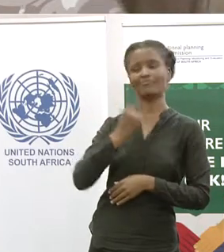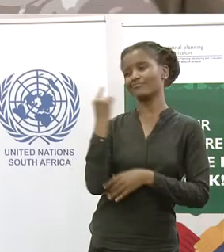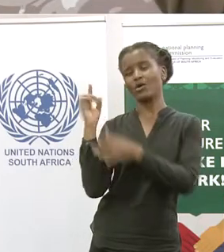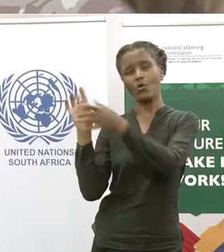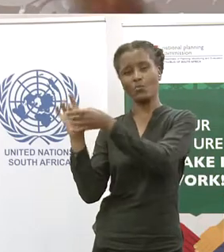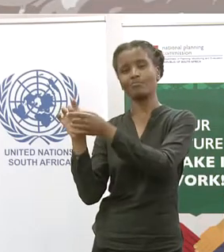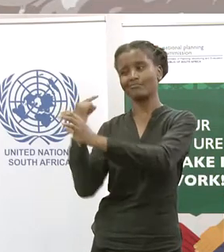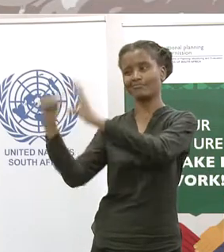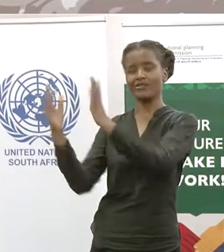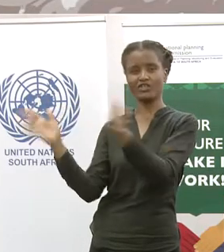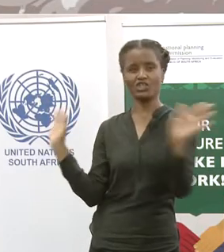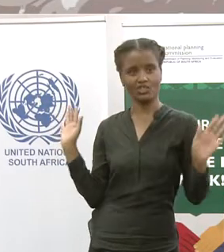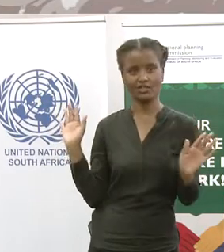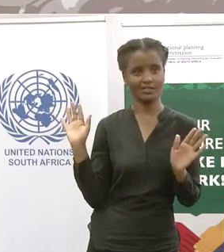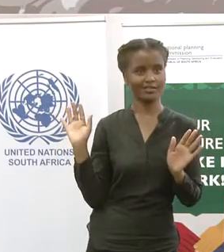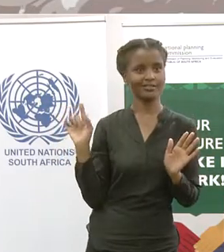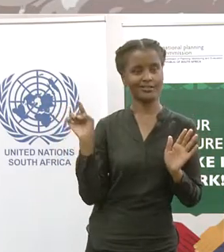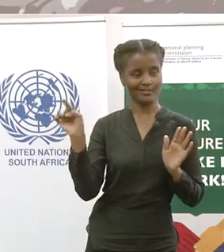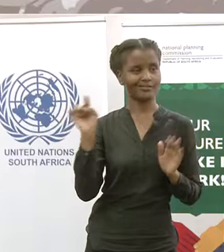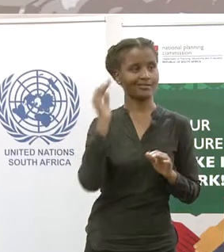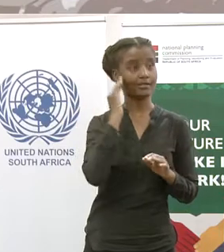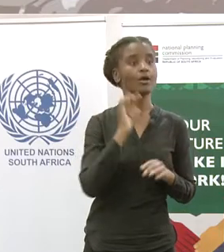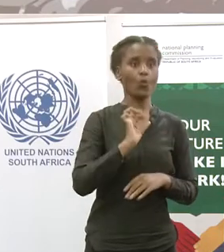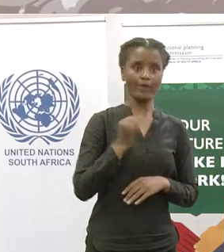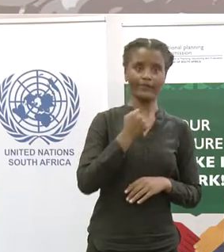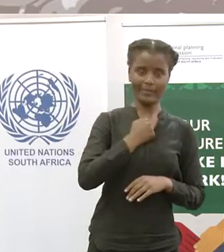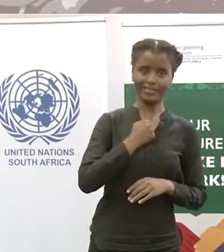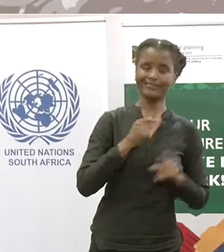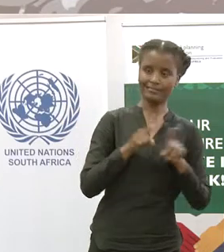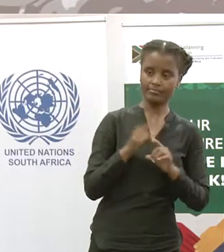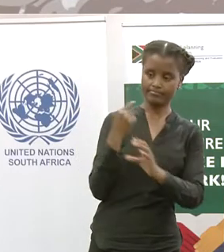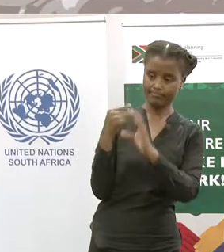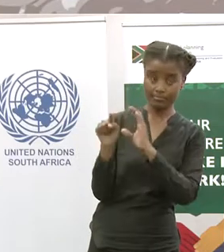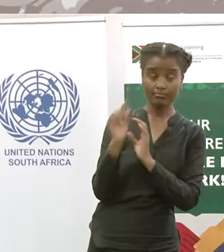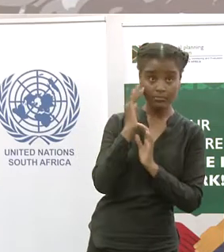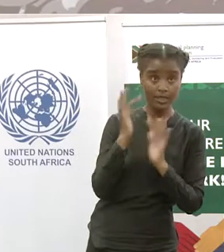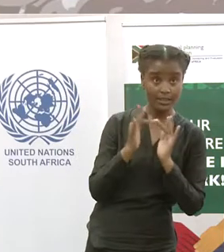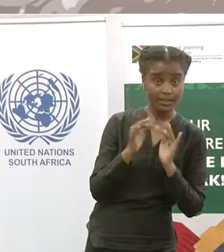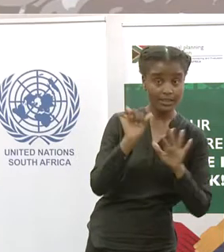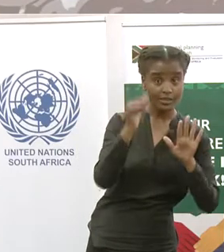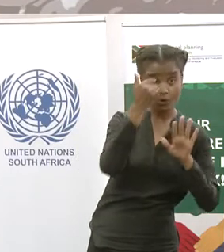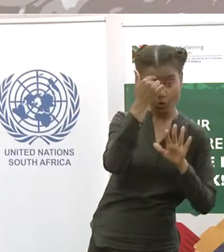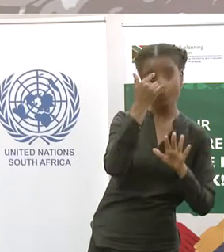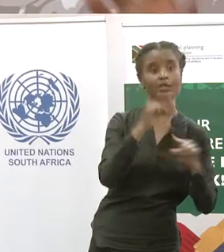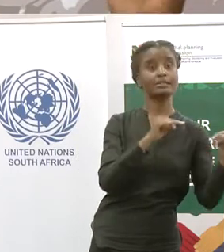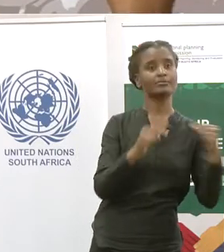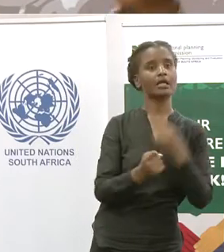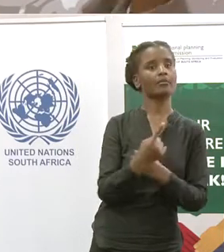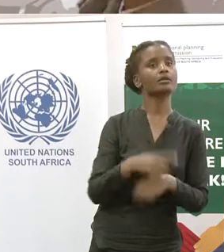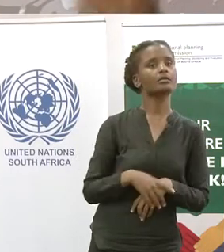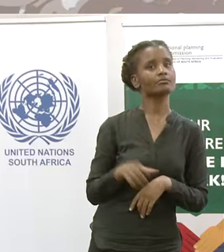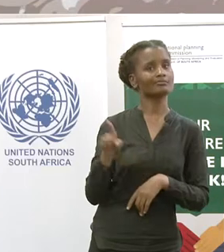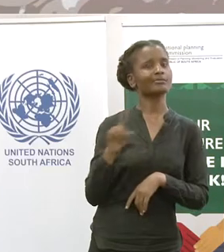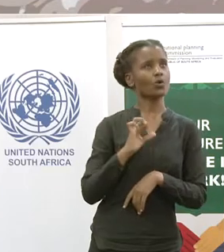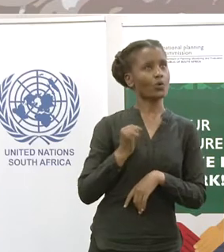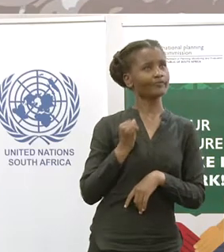the cameras? Hi, mom. Hi. I've sent it to my wife as well. I've told her 6 o'clock we're going to start, so wherever she is,